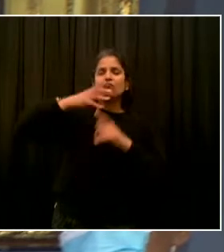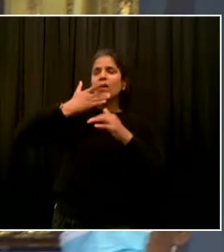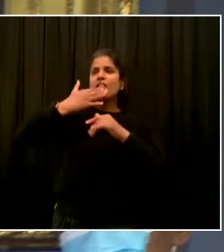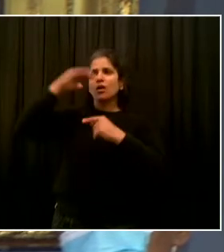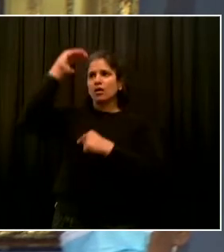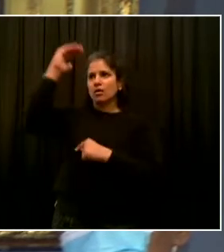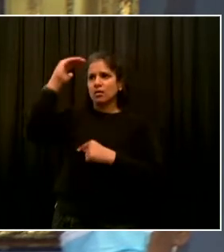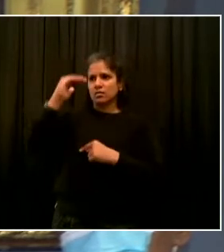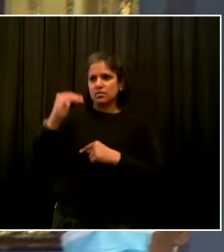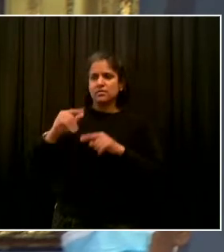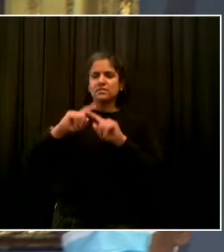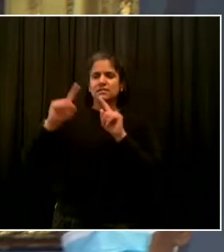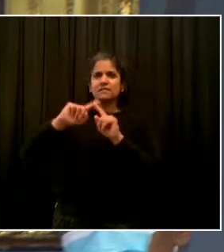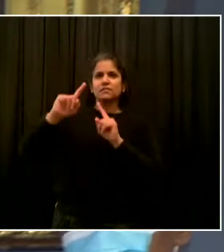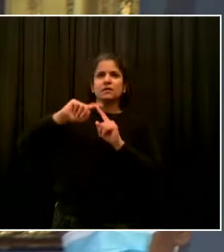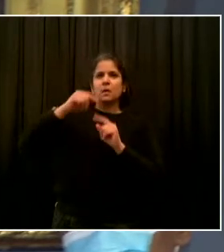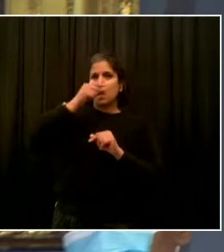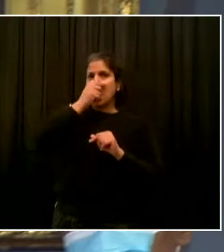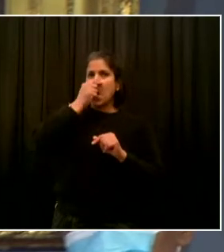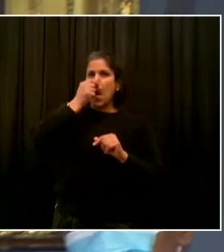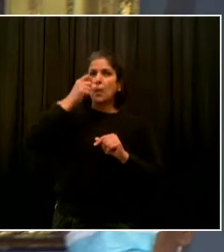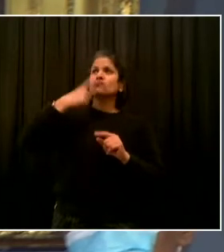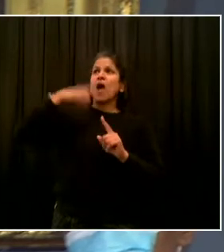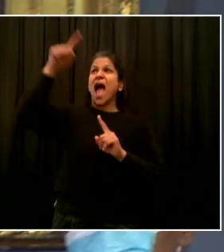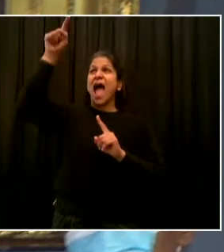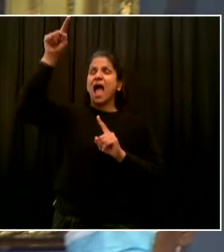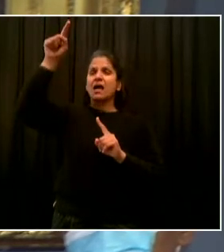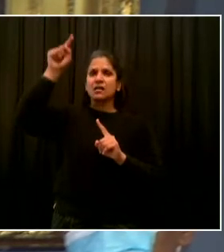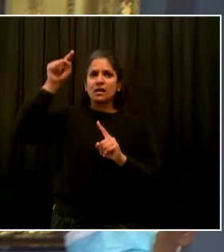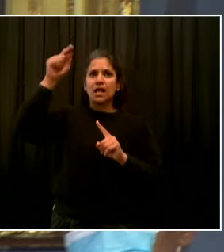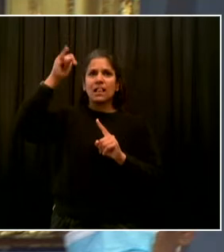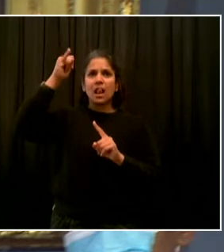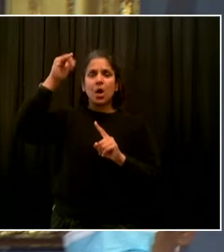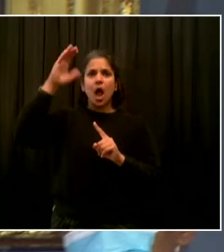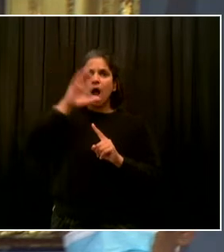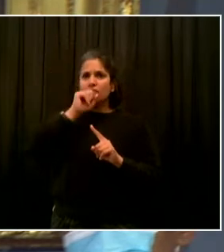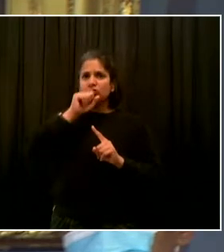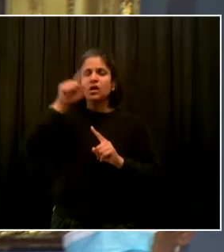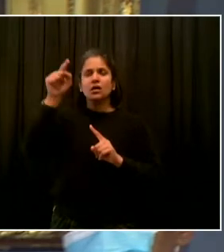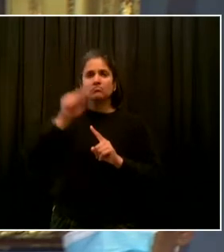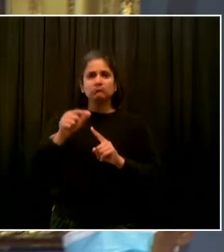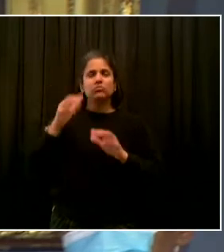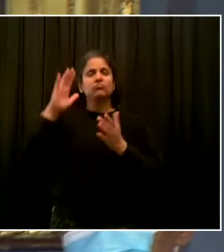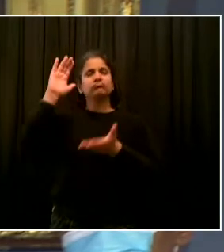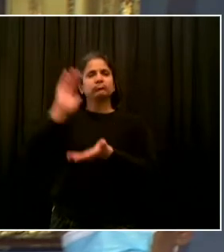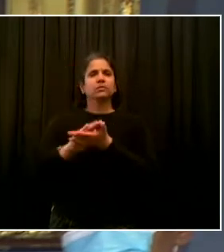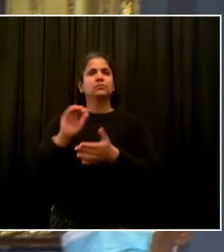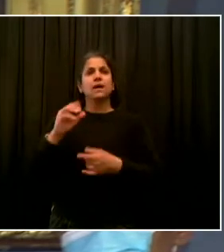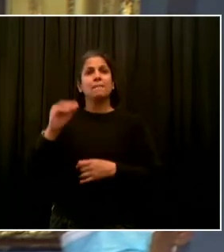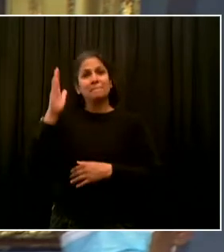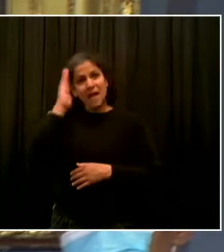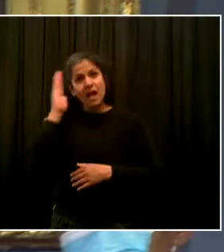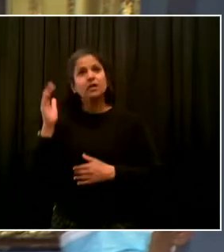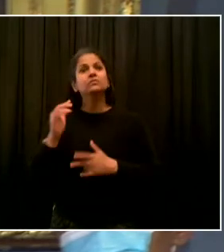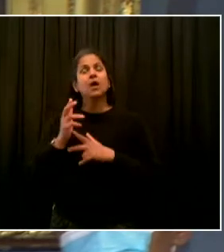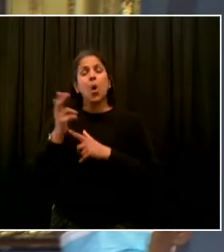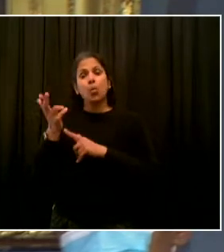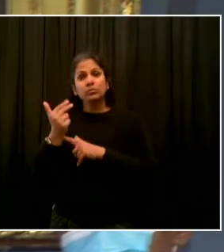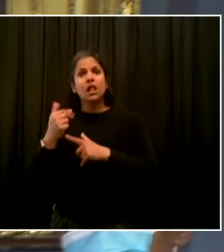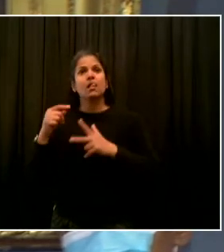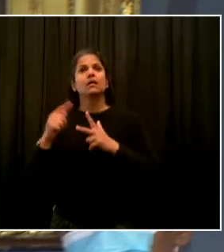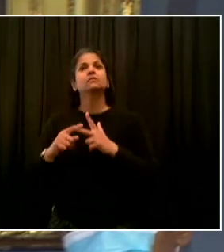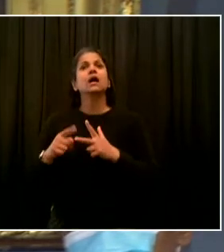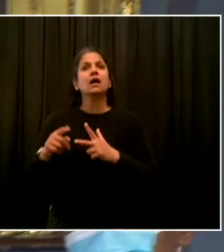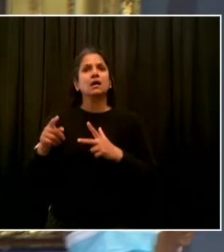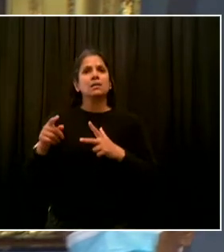case transmission being one, hospitalization rate being another, bed occupancy, space in our healthcare system being a